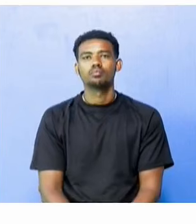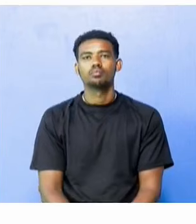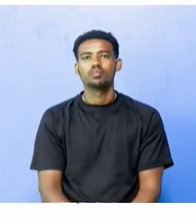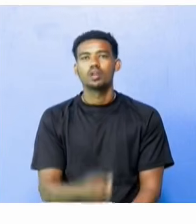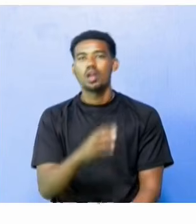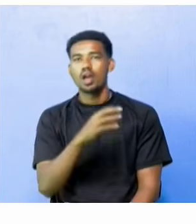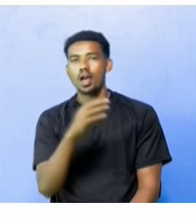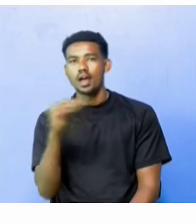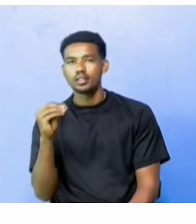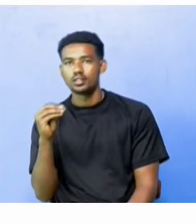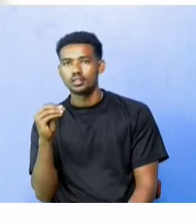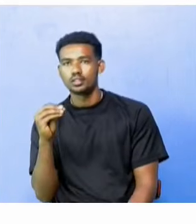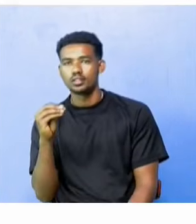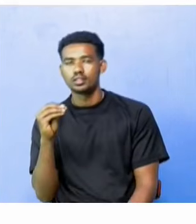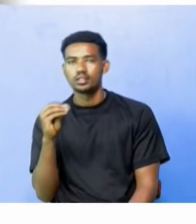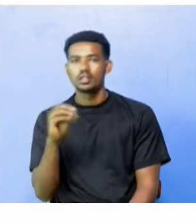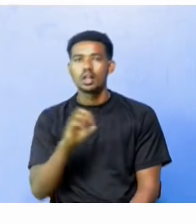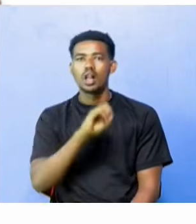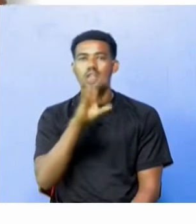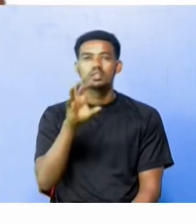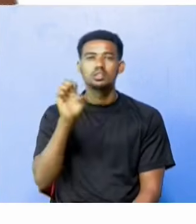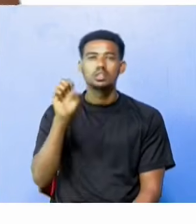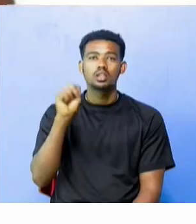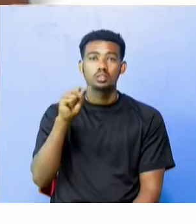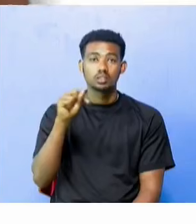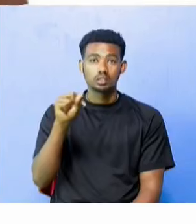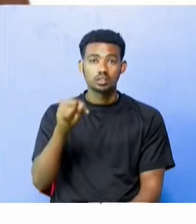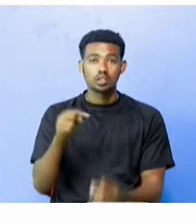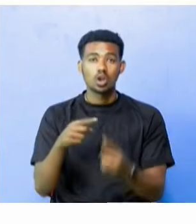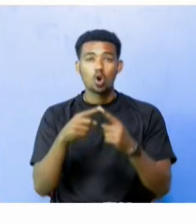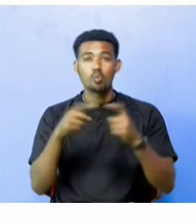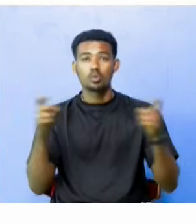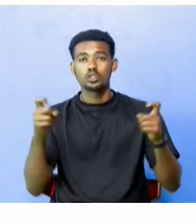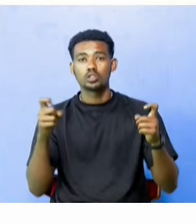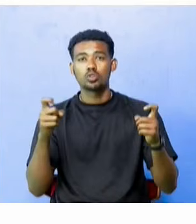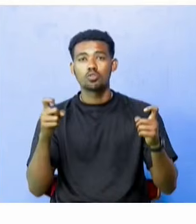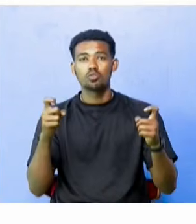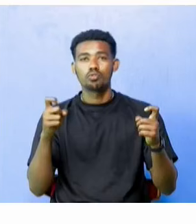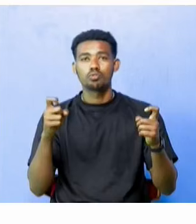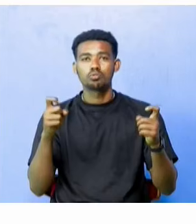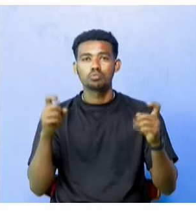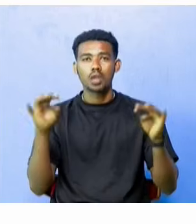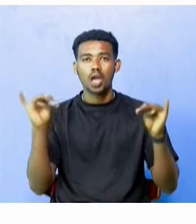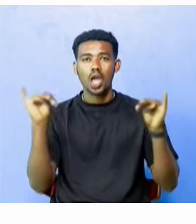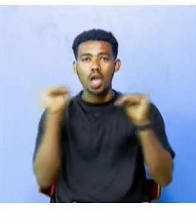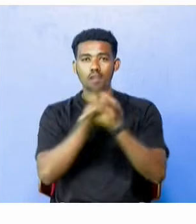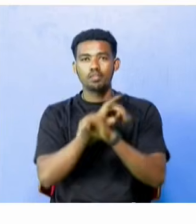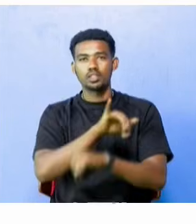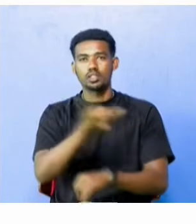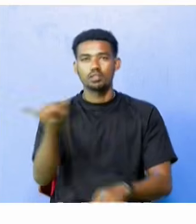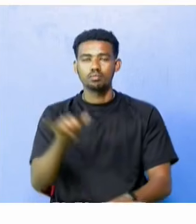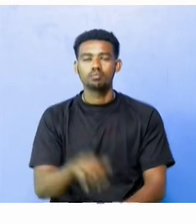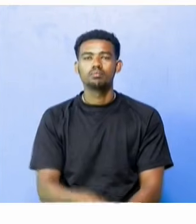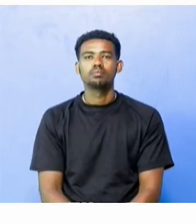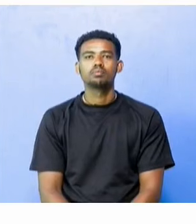and lightest. It is the opposite of heavy, okay?